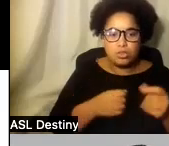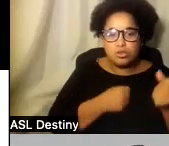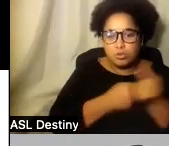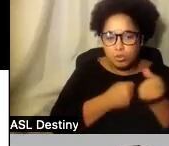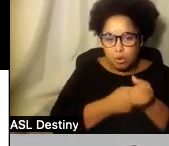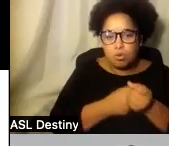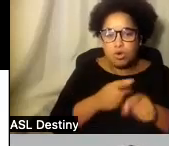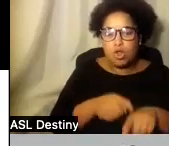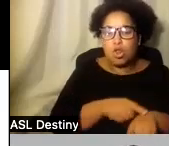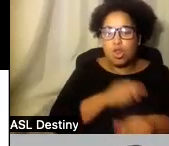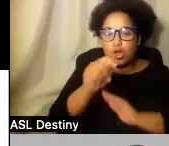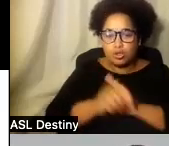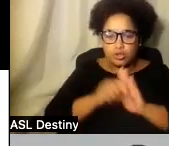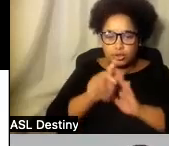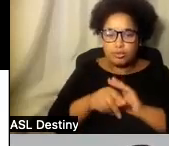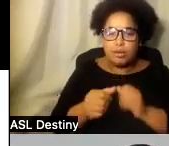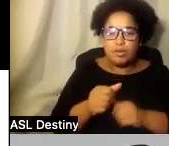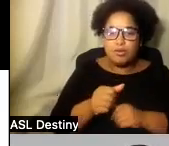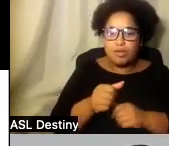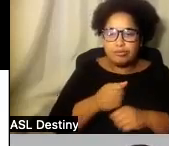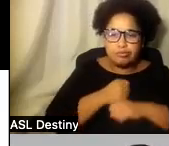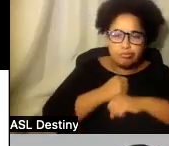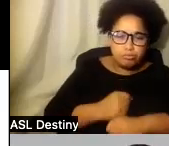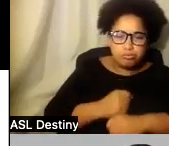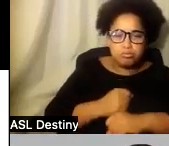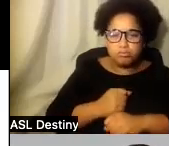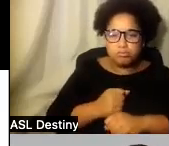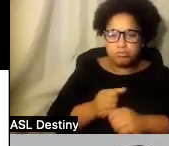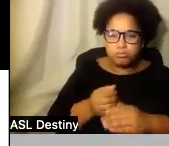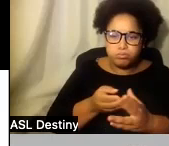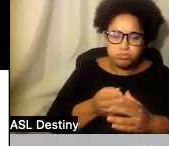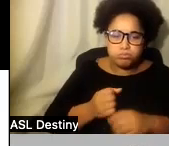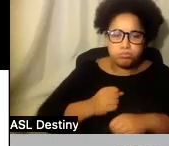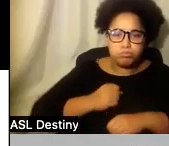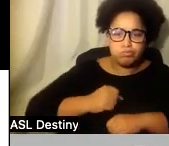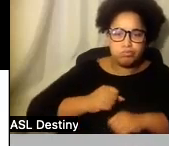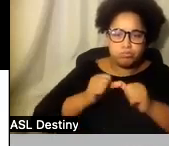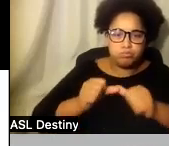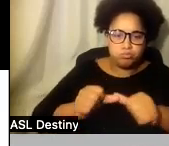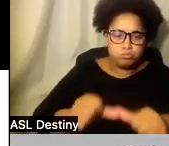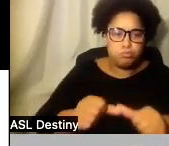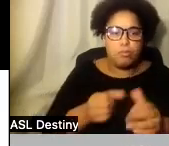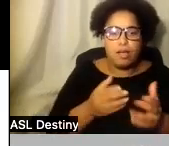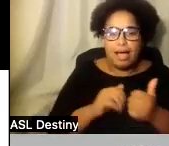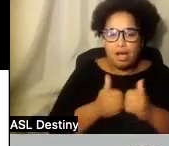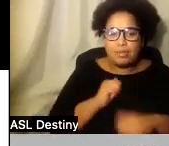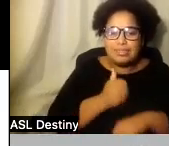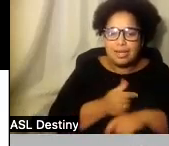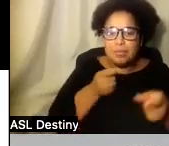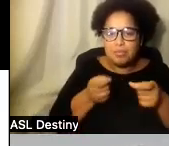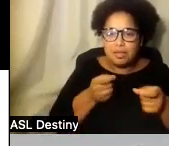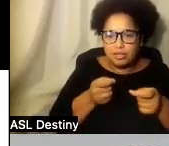to property from disaster. So that is what we look to do. And